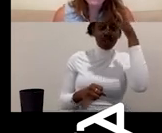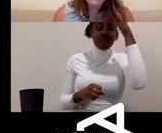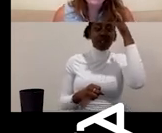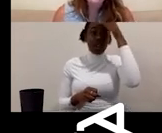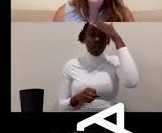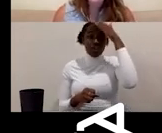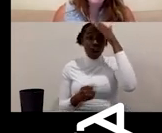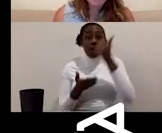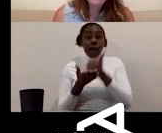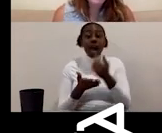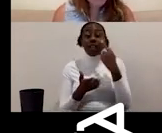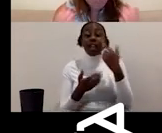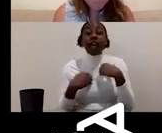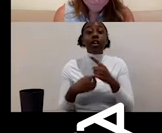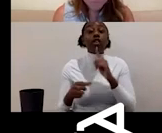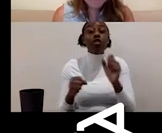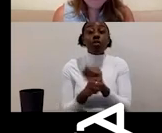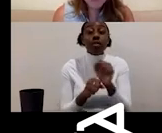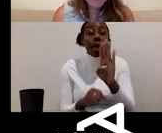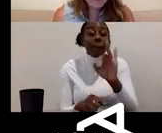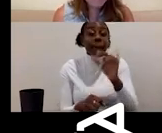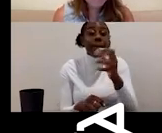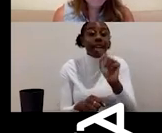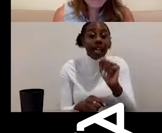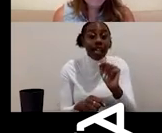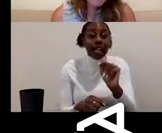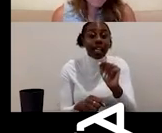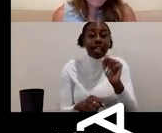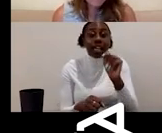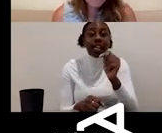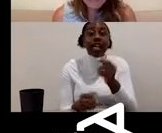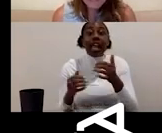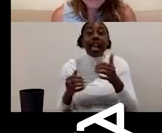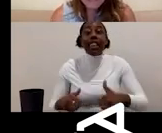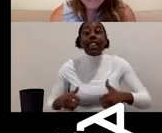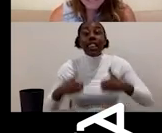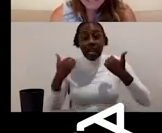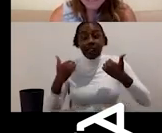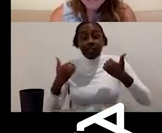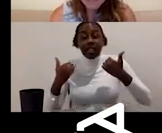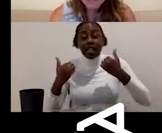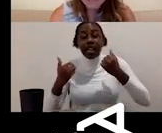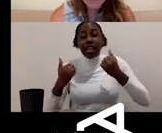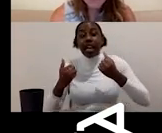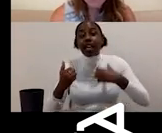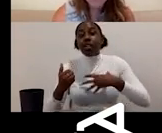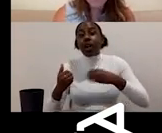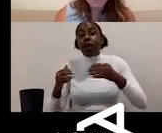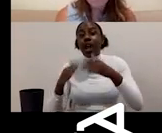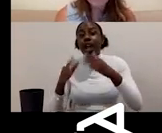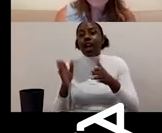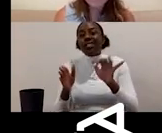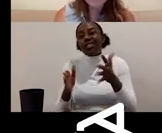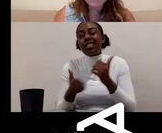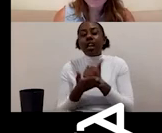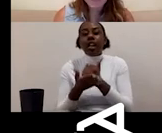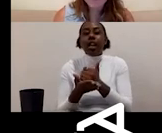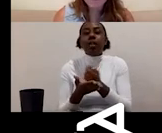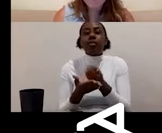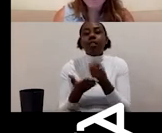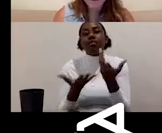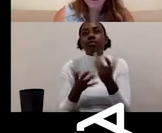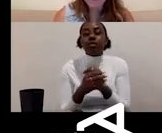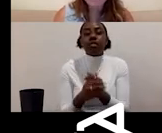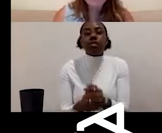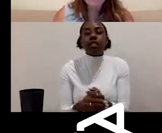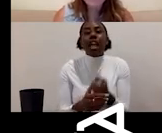White House, like helped kind of ground like racist policing. Yeah, so I think that's